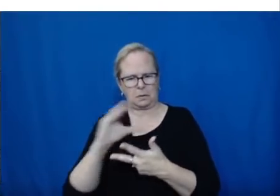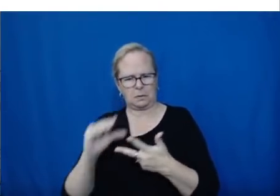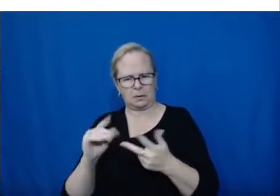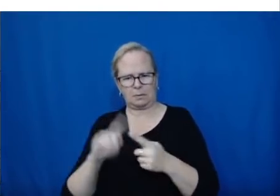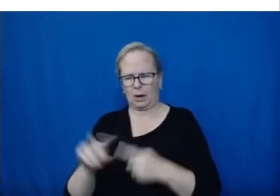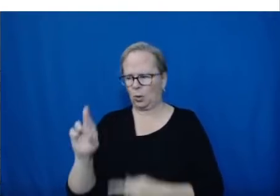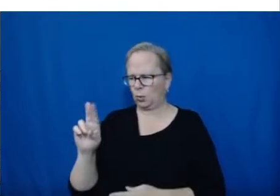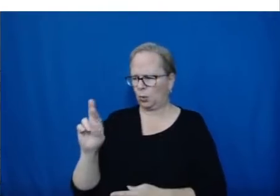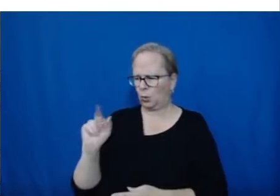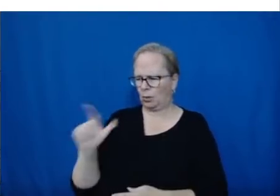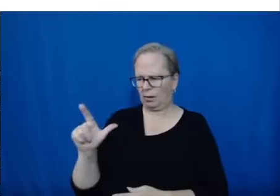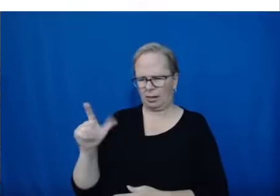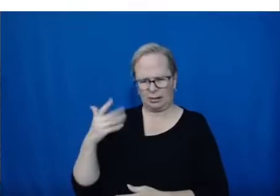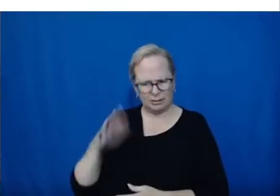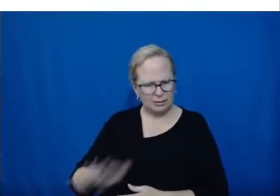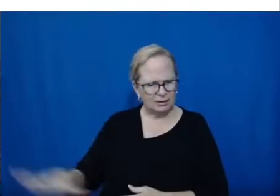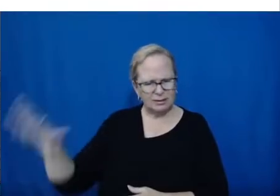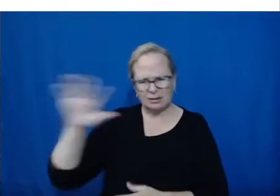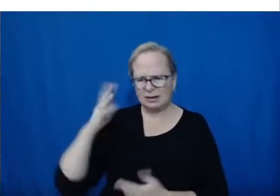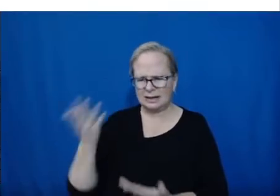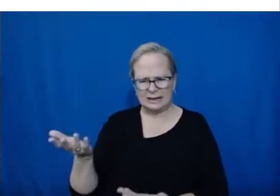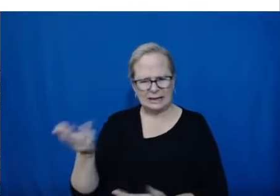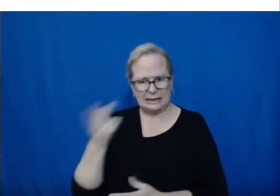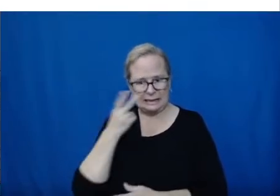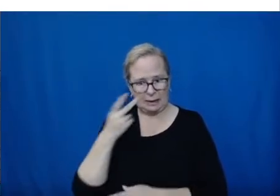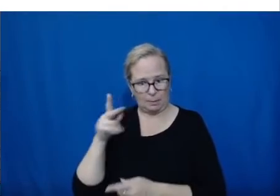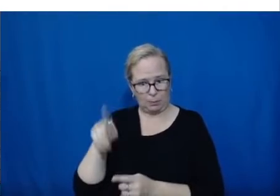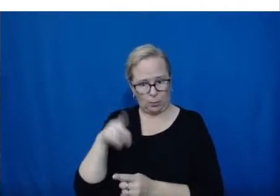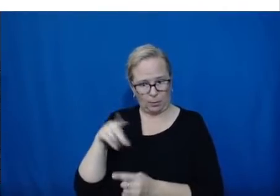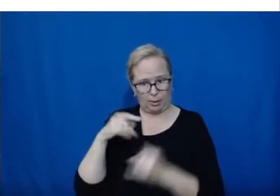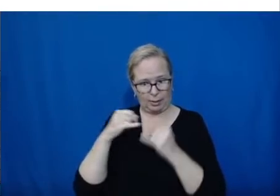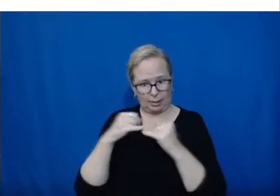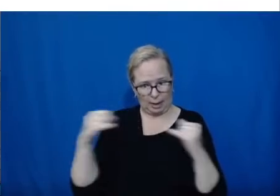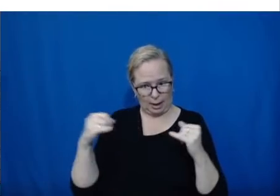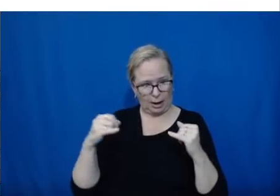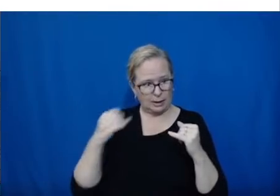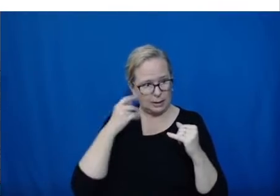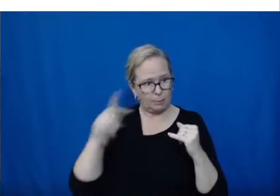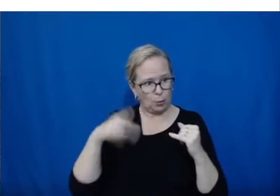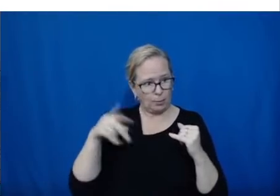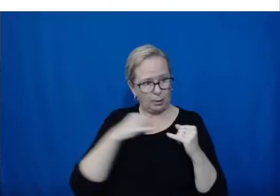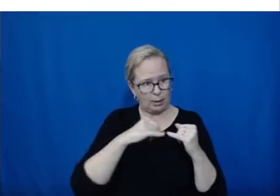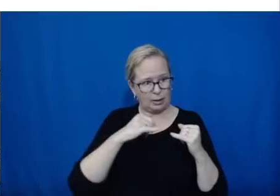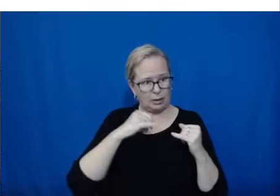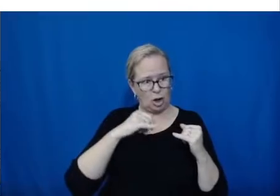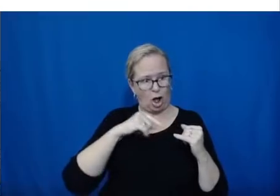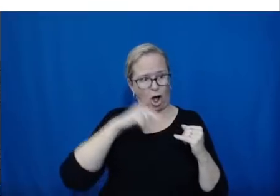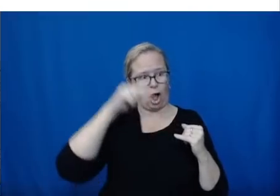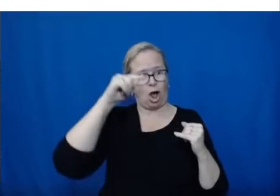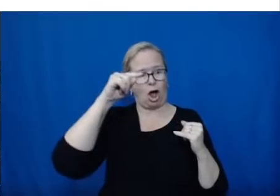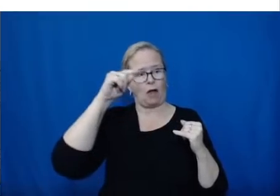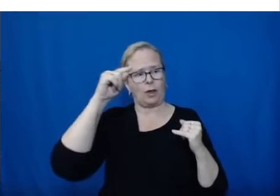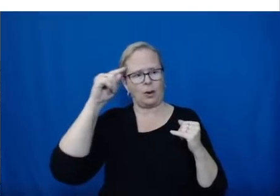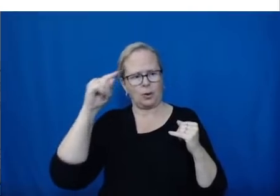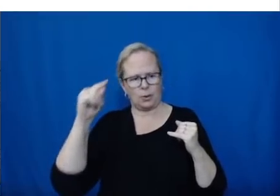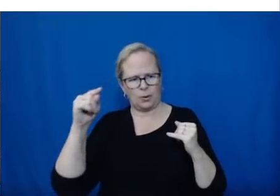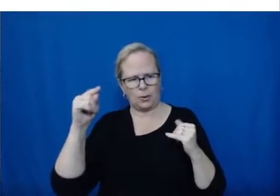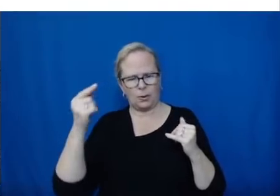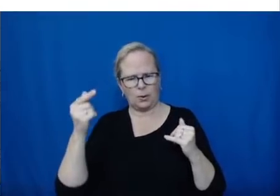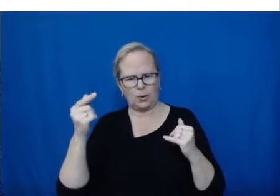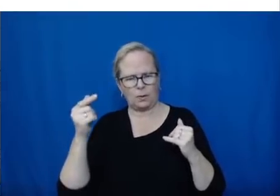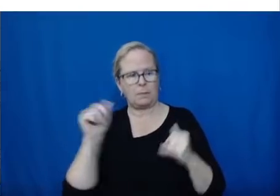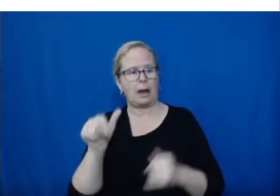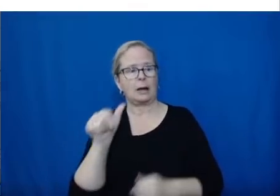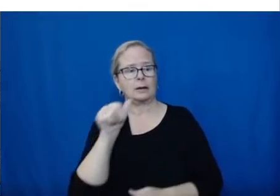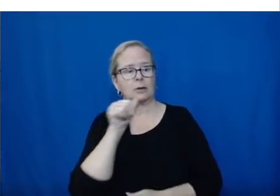line curving downward, but the other 2, aside from yesterday, the other 2 seem to still be increasing. In fact, have